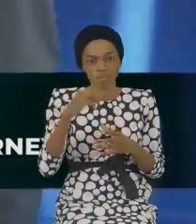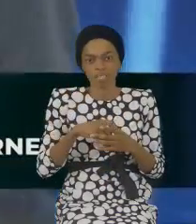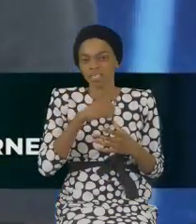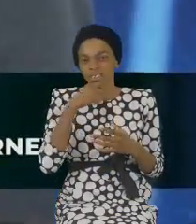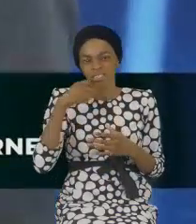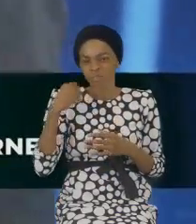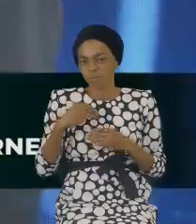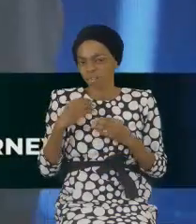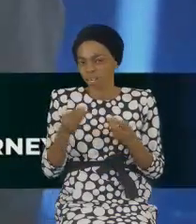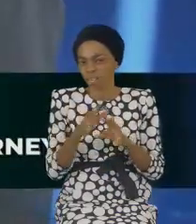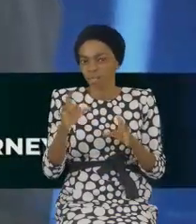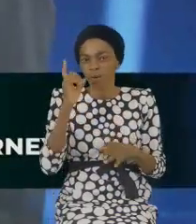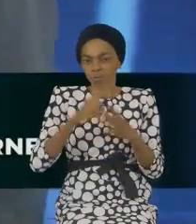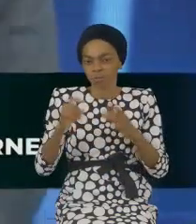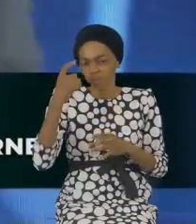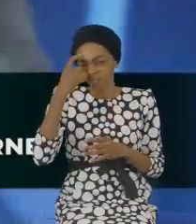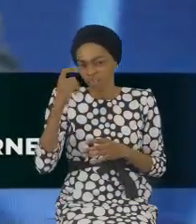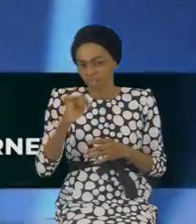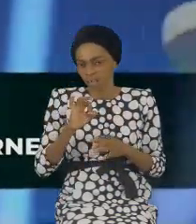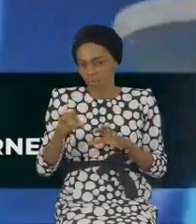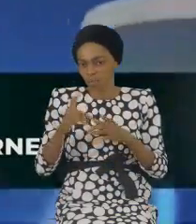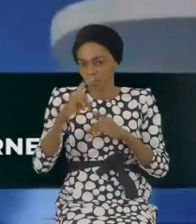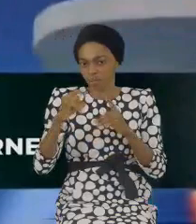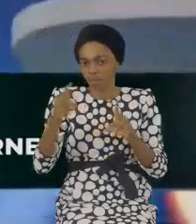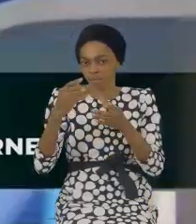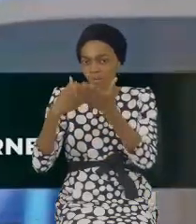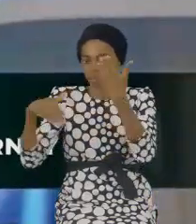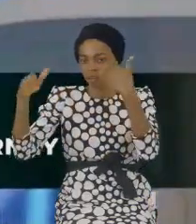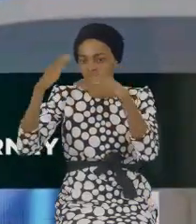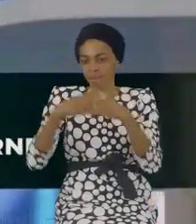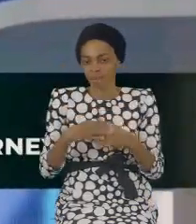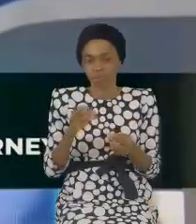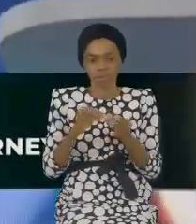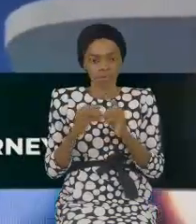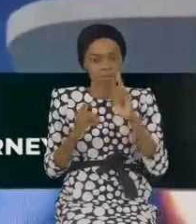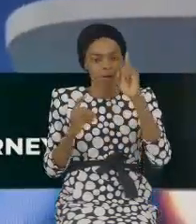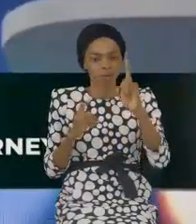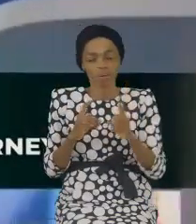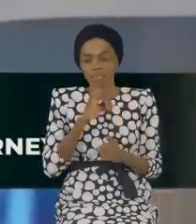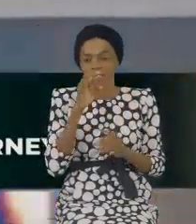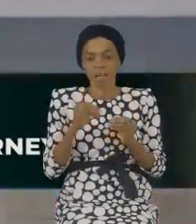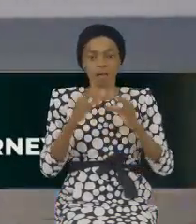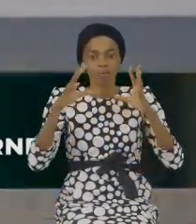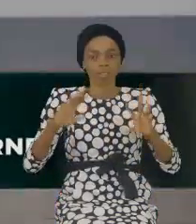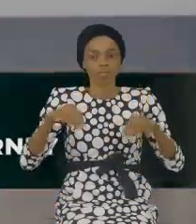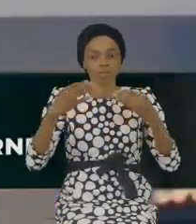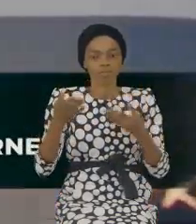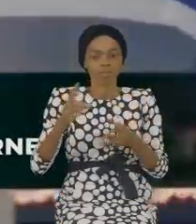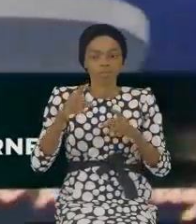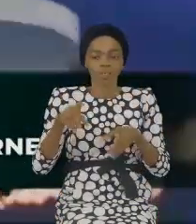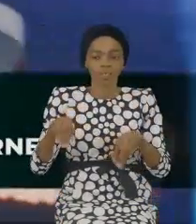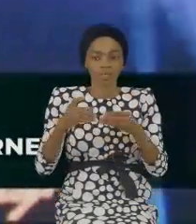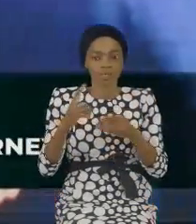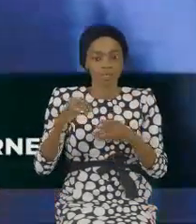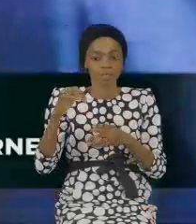I will do when you get to Beulah land? Because number one, abundant provision was given to them through the